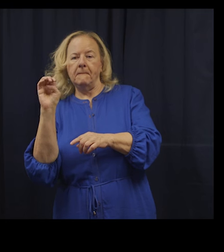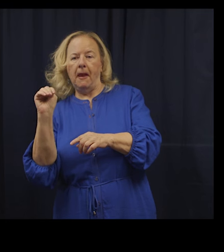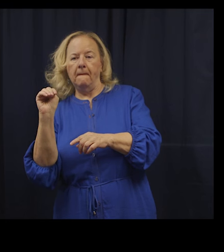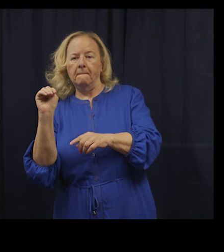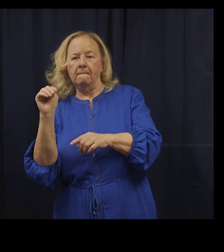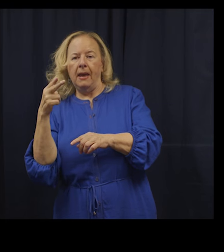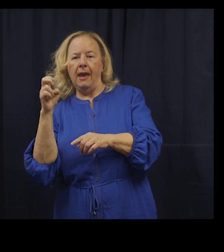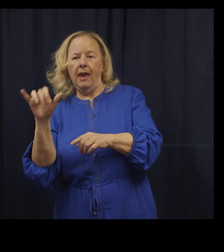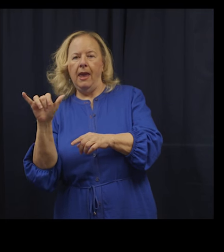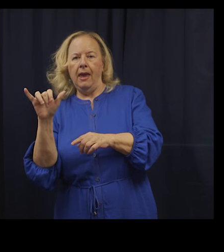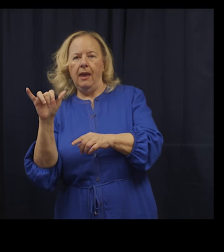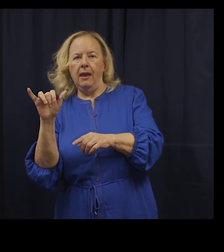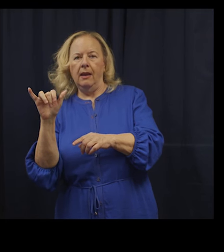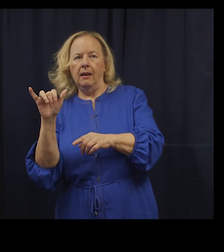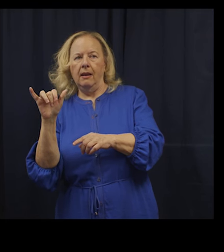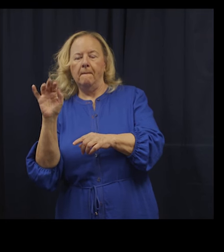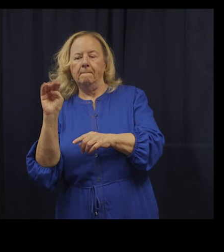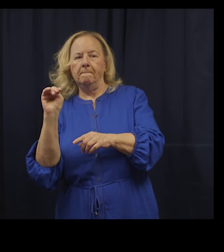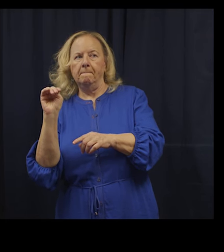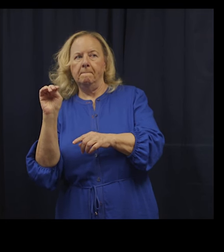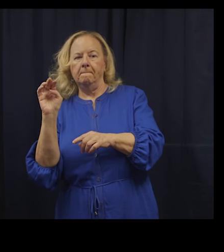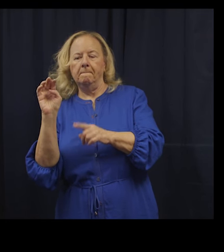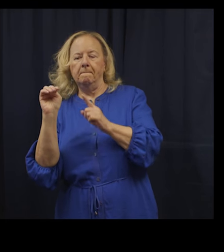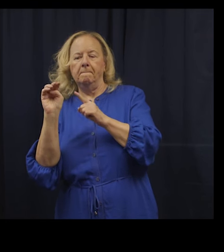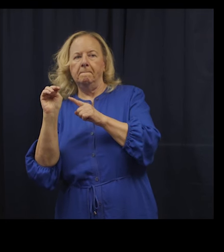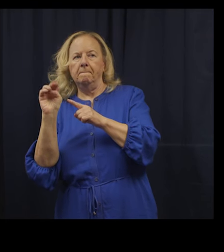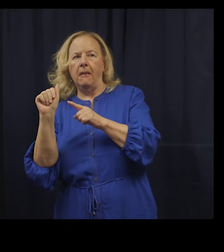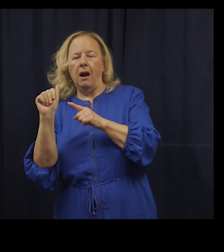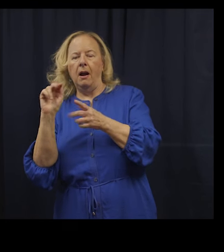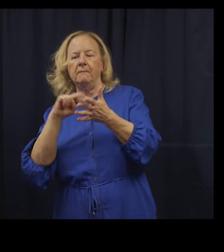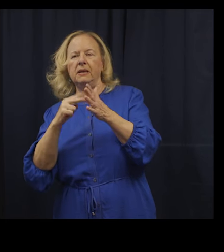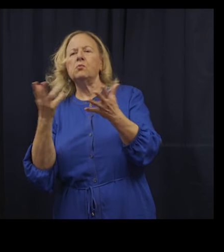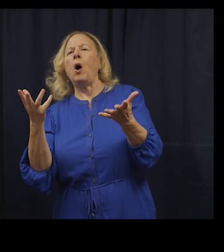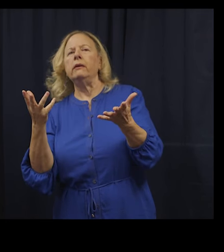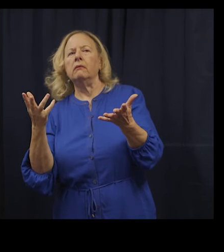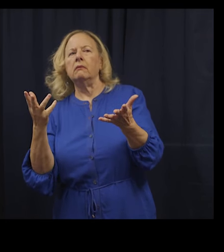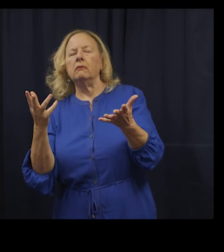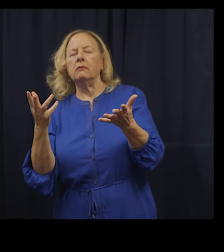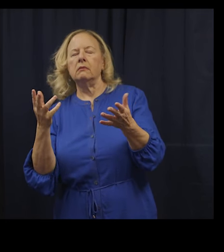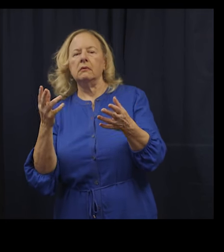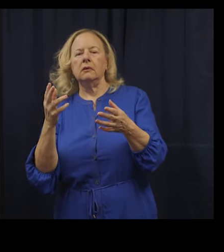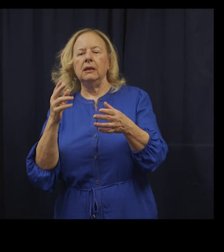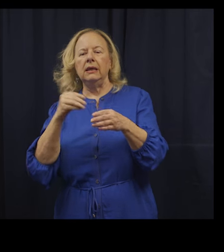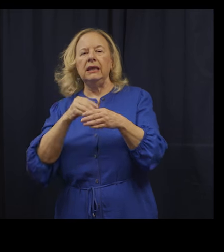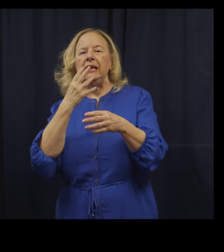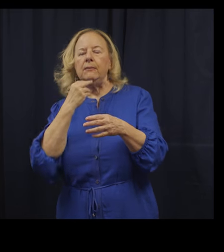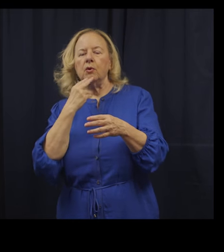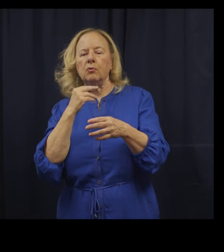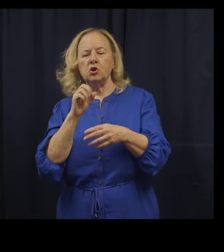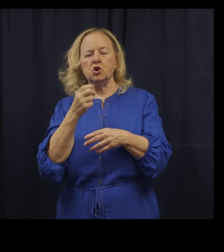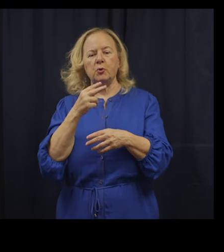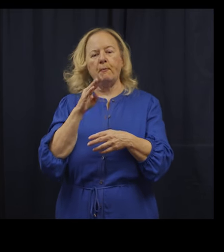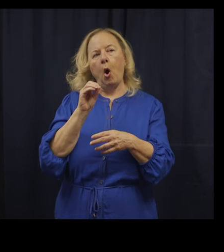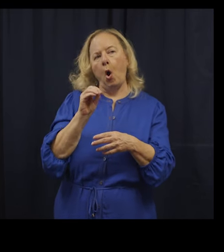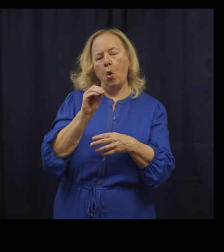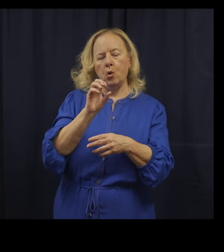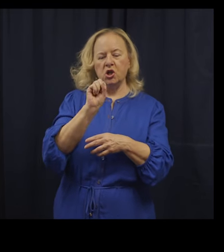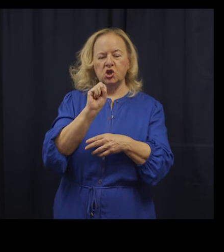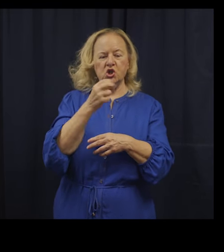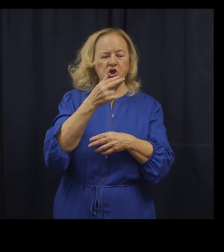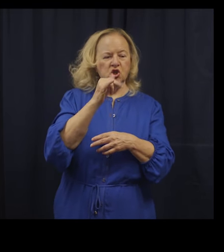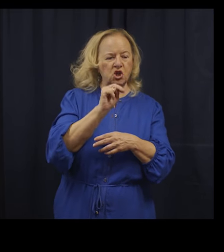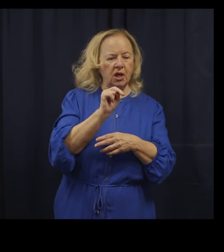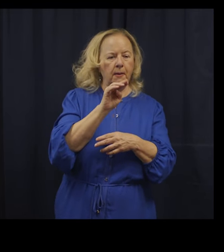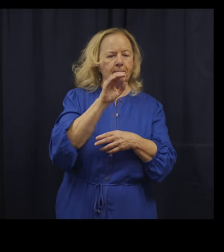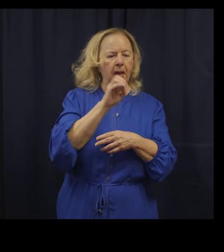ma. Ma is what? It means what in Hebrew. And then it has shmo. See the shin, mem,